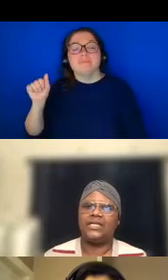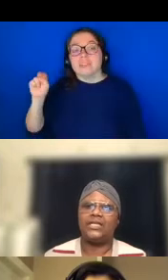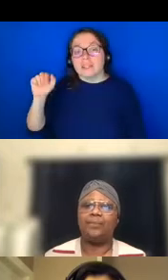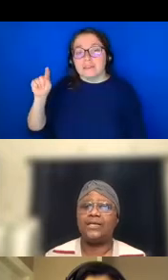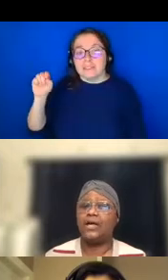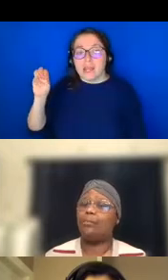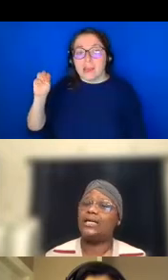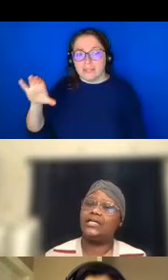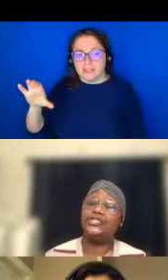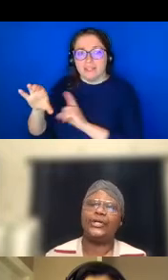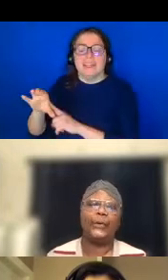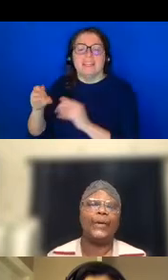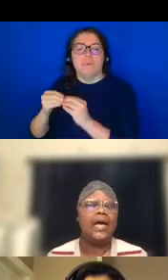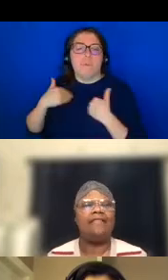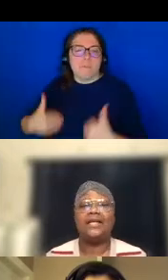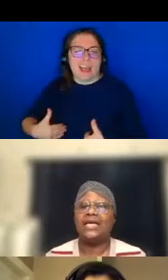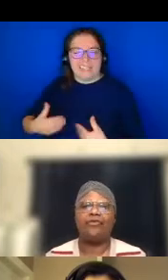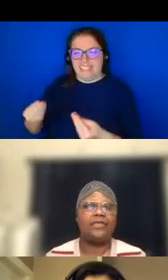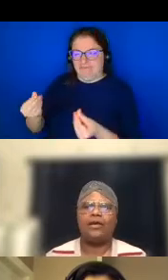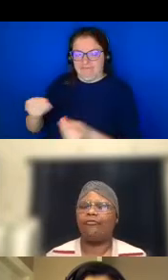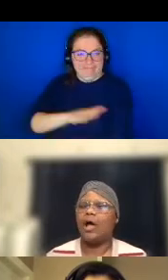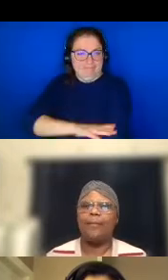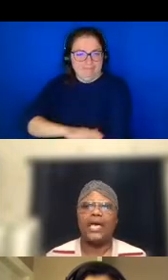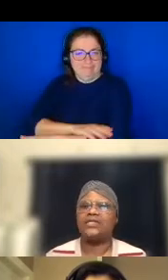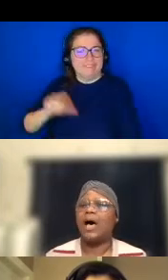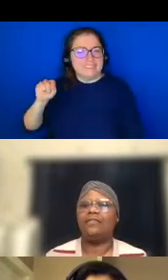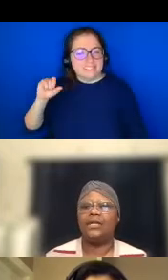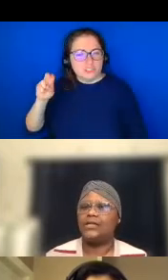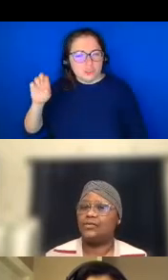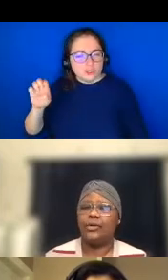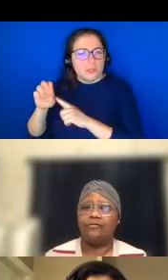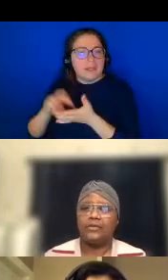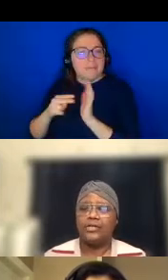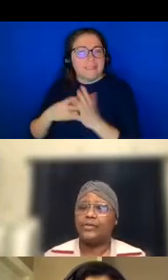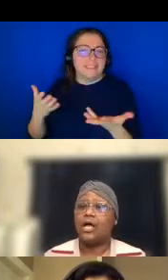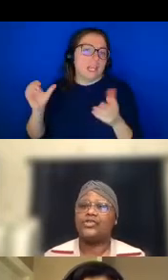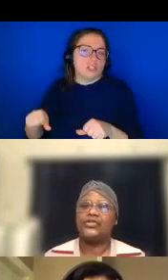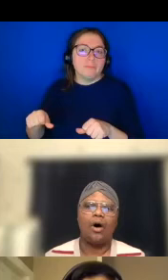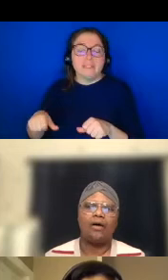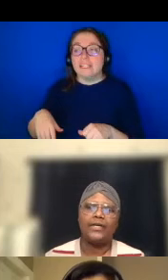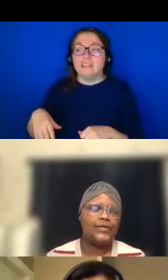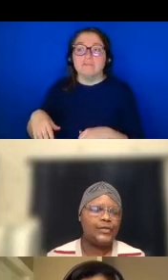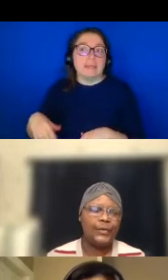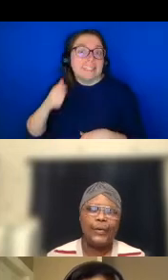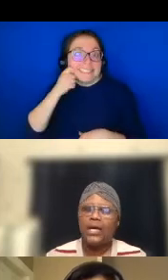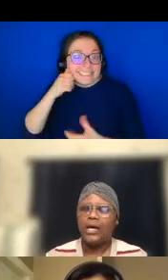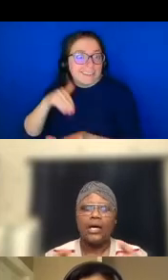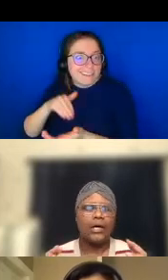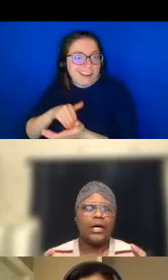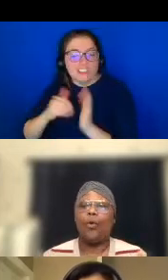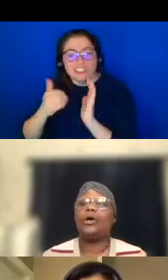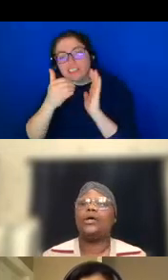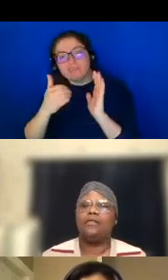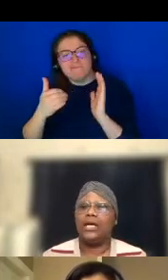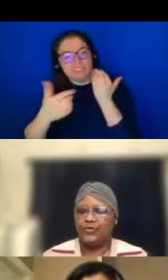of disease based on body tissue. And that's everything from a spot that gets removed at the dermatologist's office to